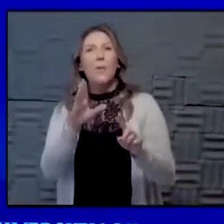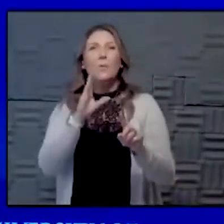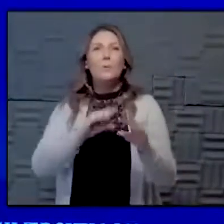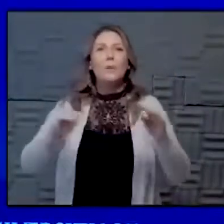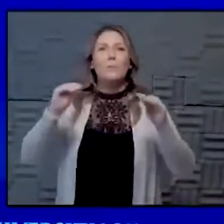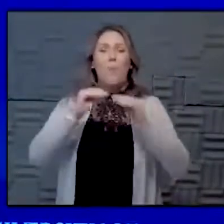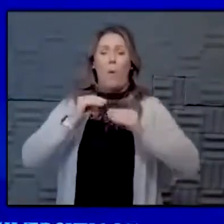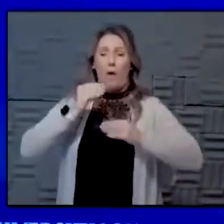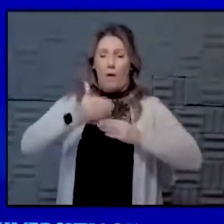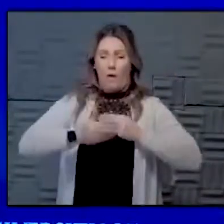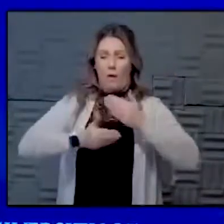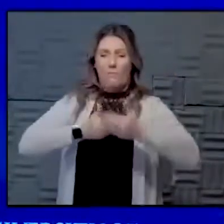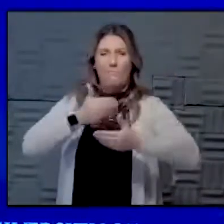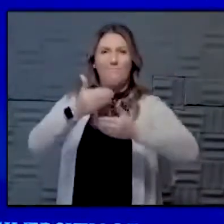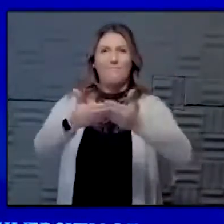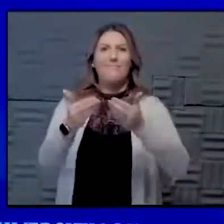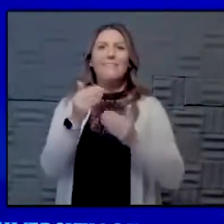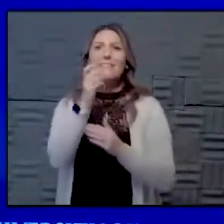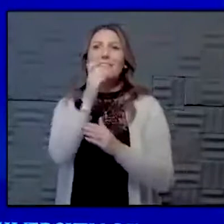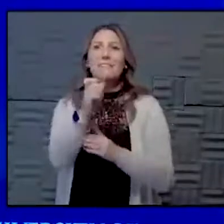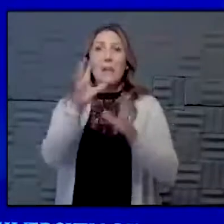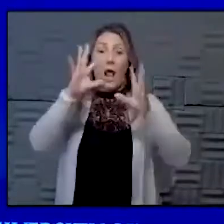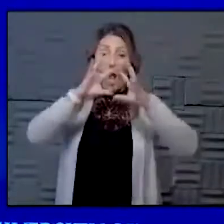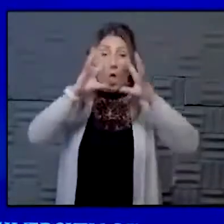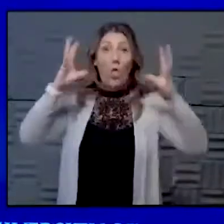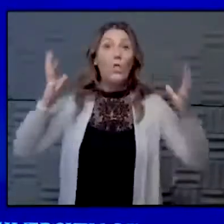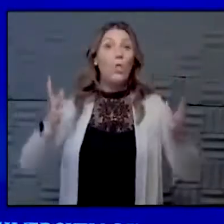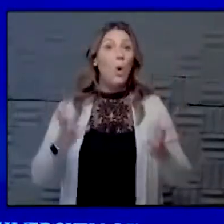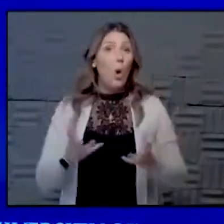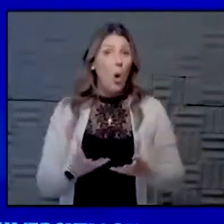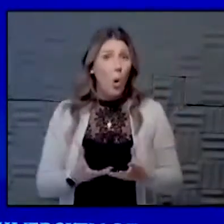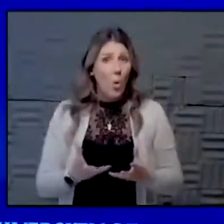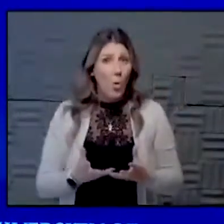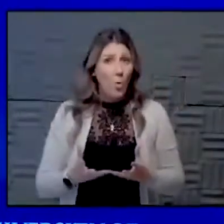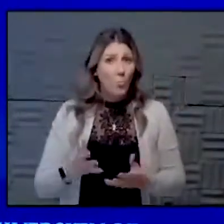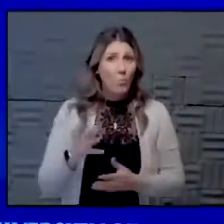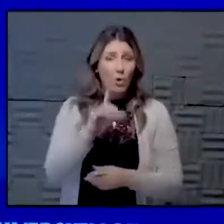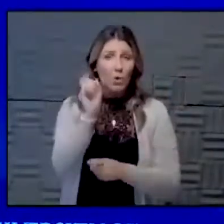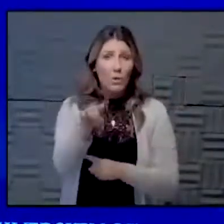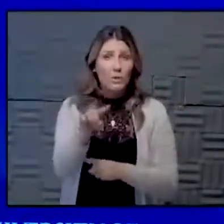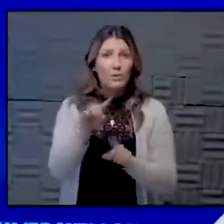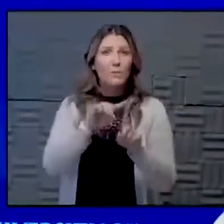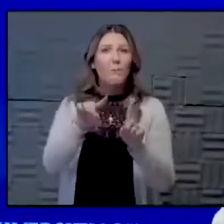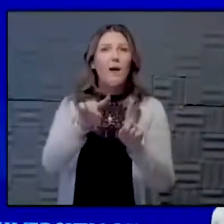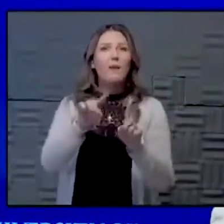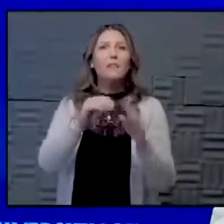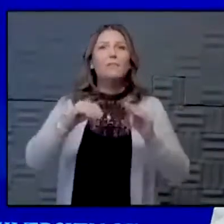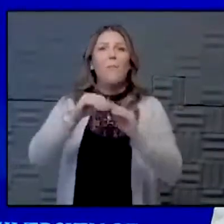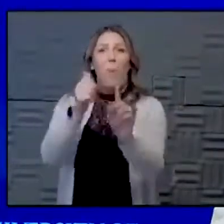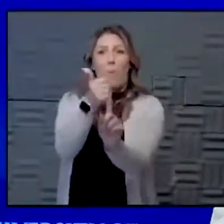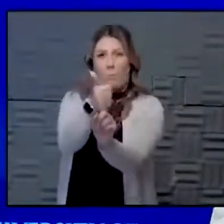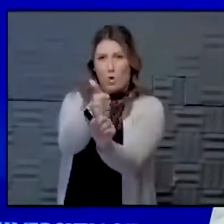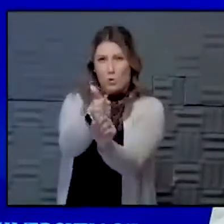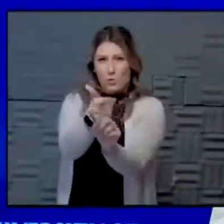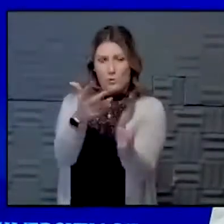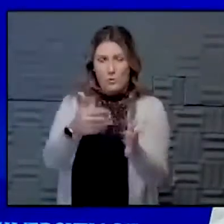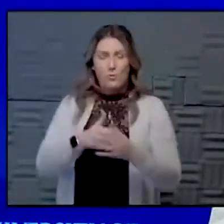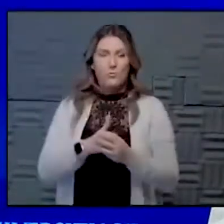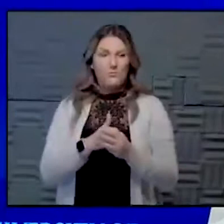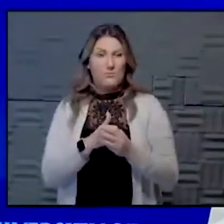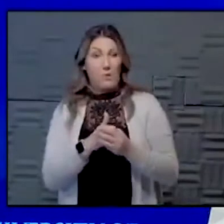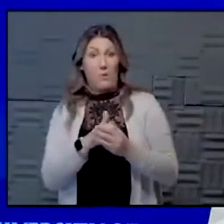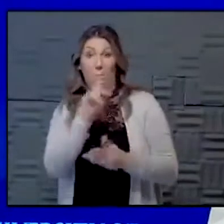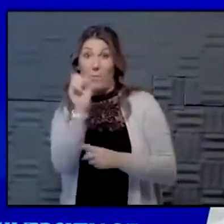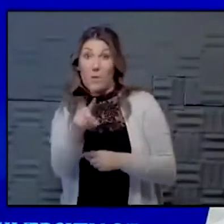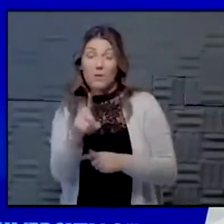format, because I don't think it's so much a global question as it is a personal question. And the personal question is, how healthy